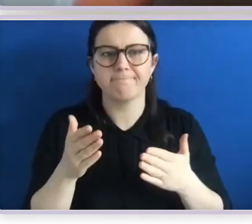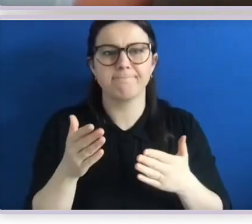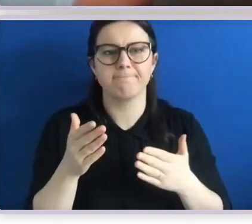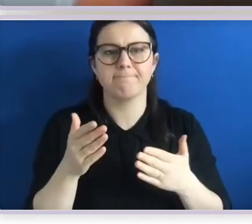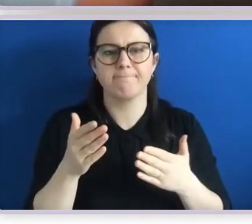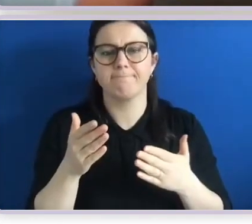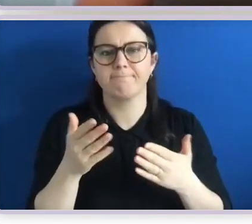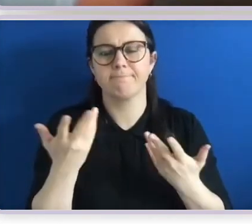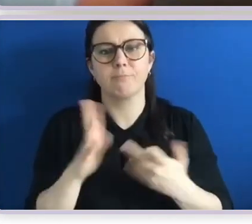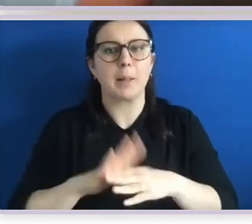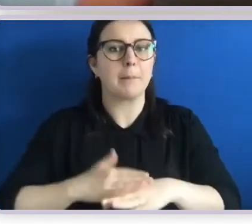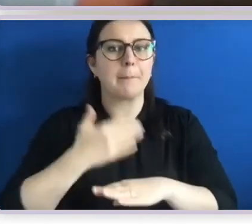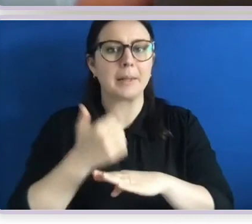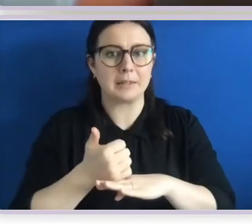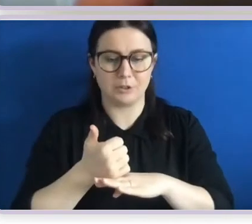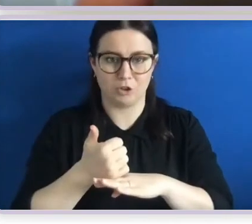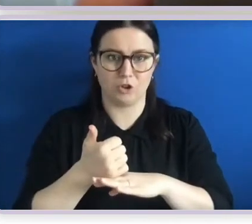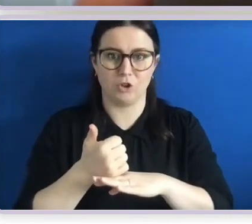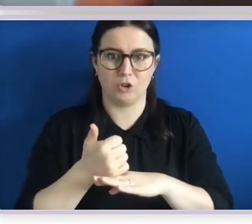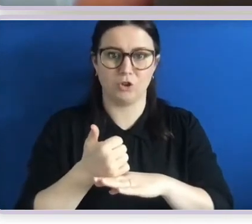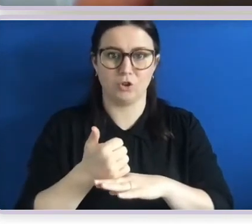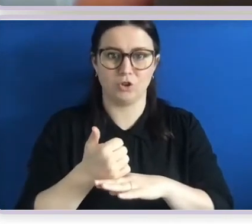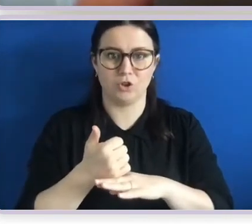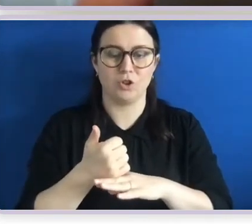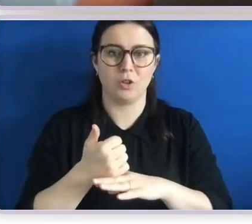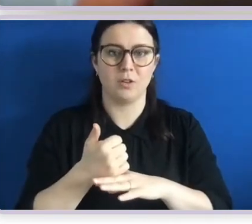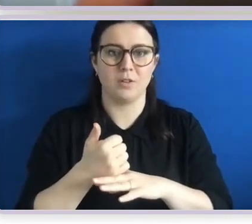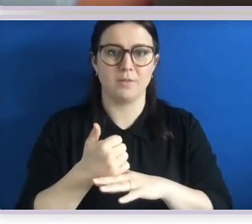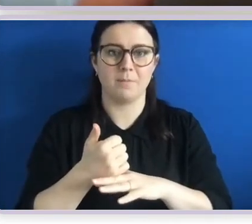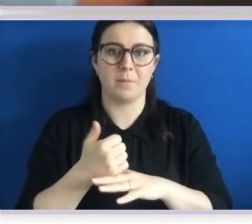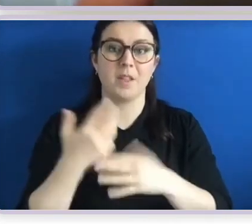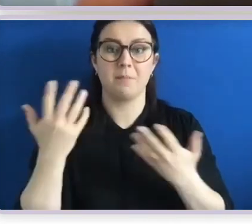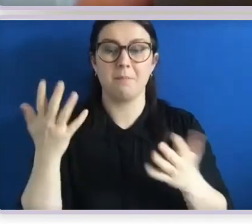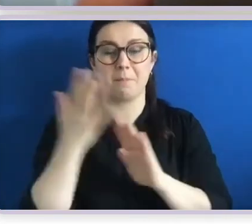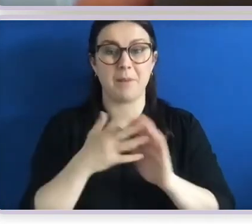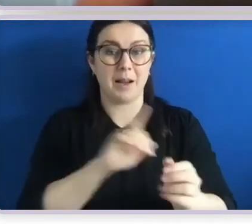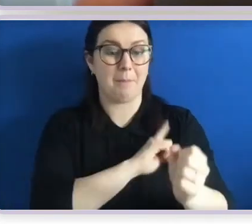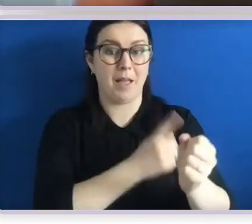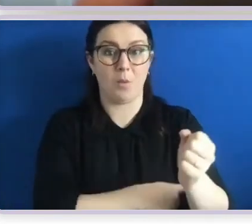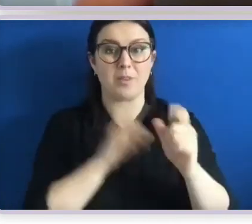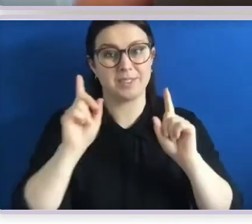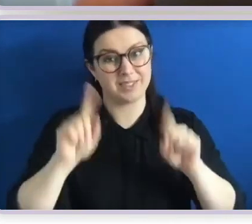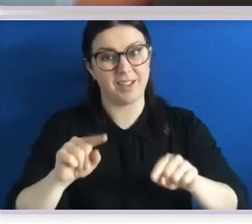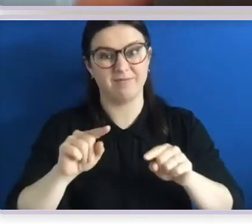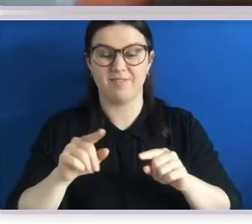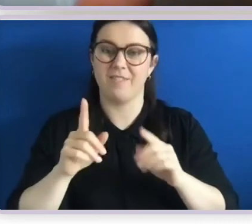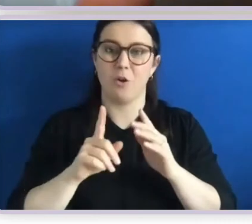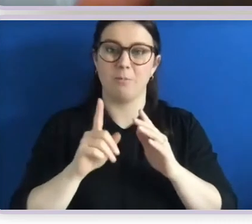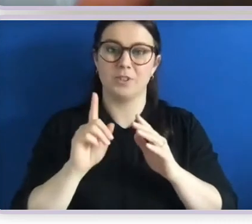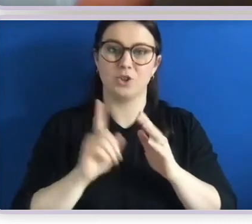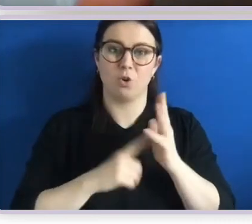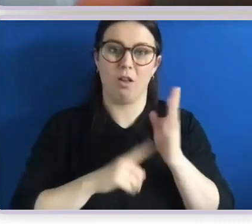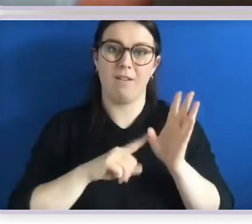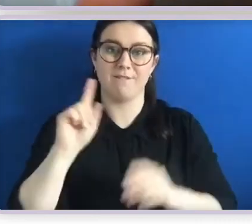implemented. Our powers, in most respects, only start from 1 July, and it's a source